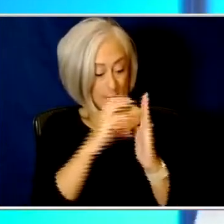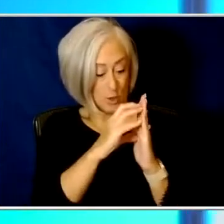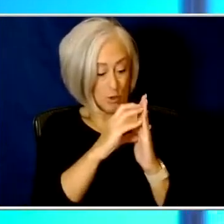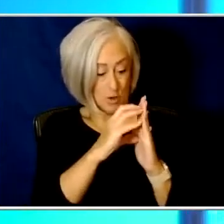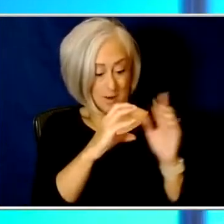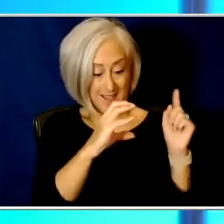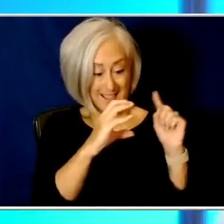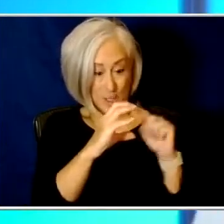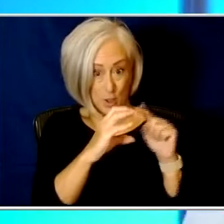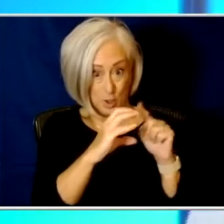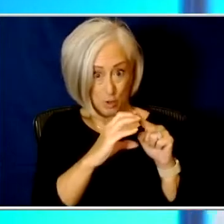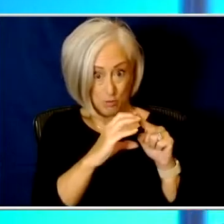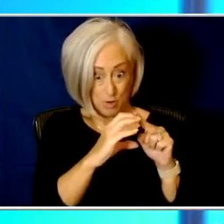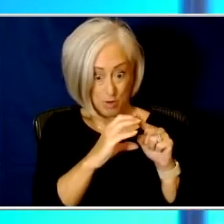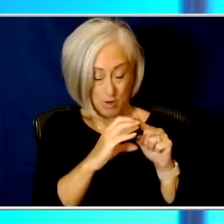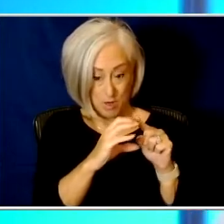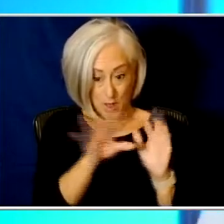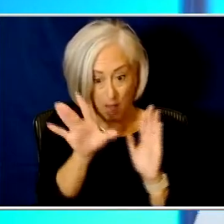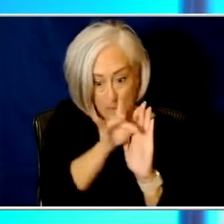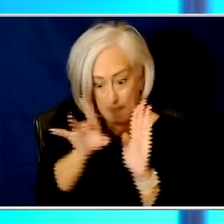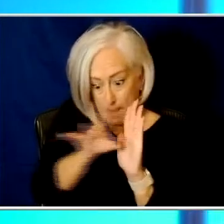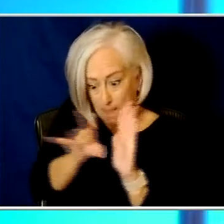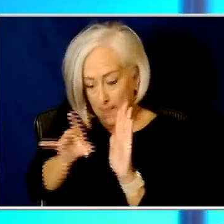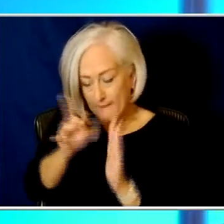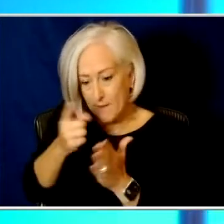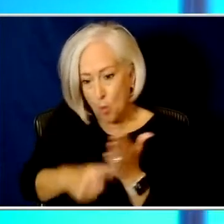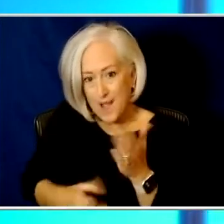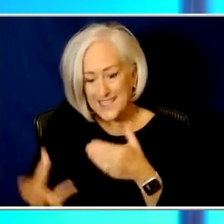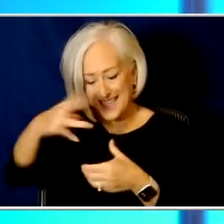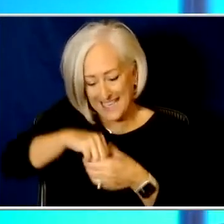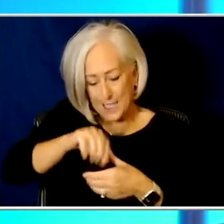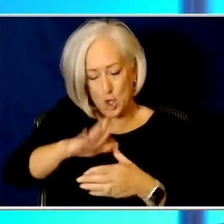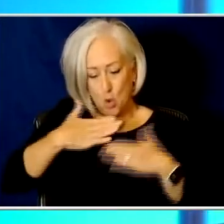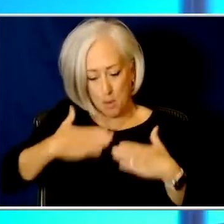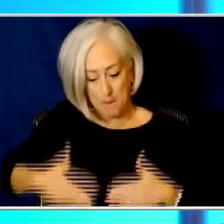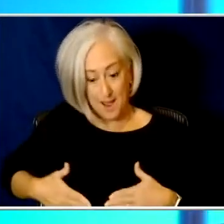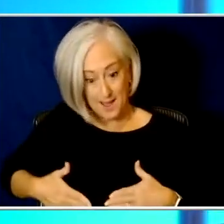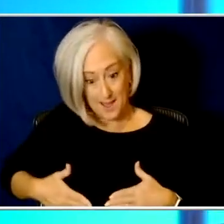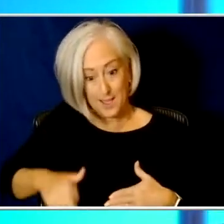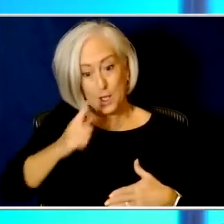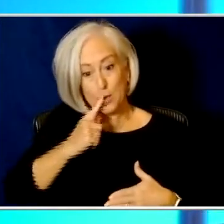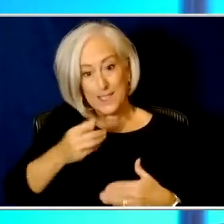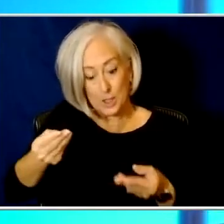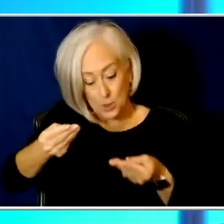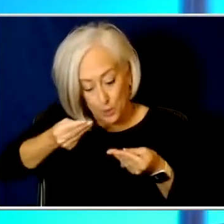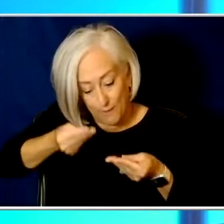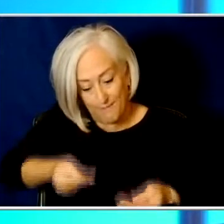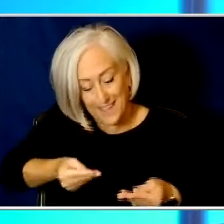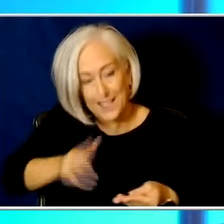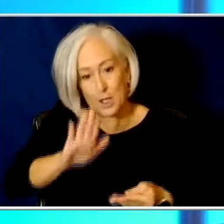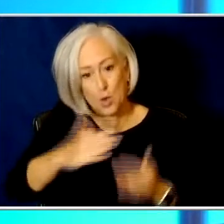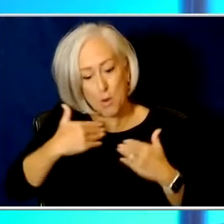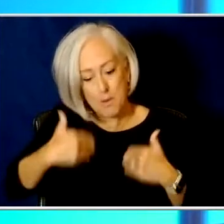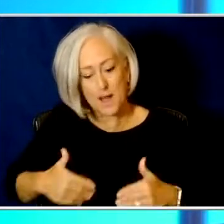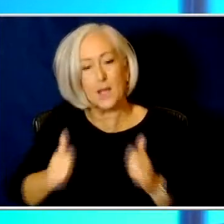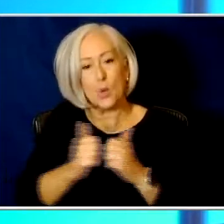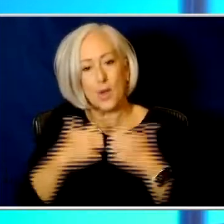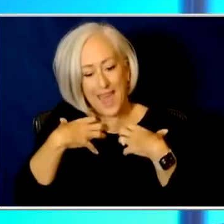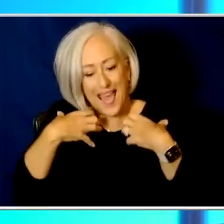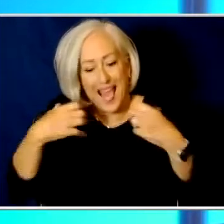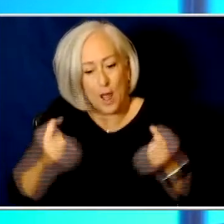we have to make sure that we're feeding our bodies with healthy things so that we're able to counter the negative effects of